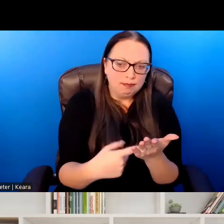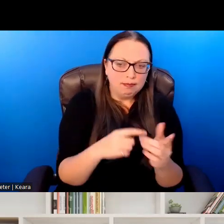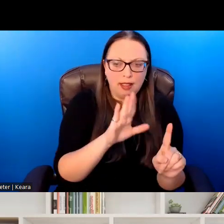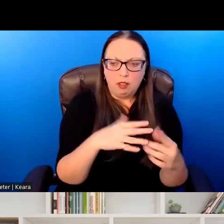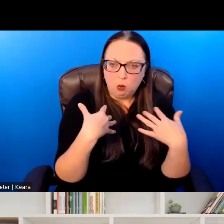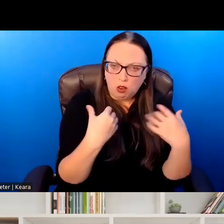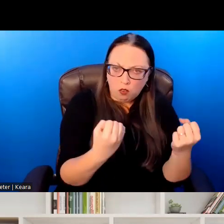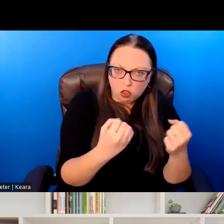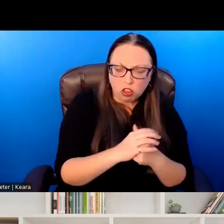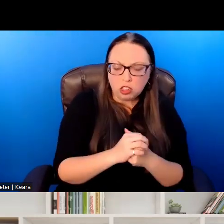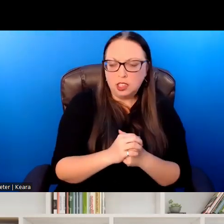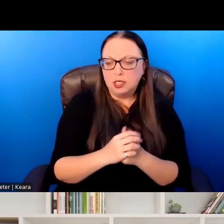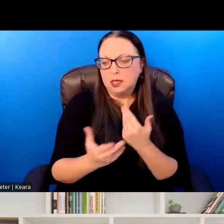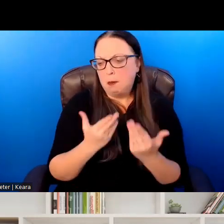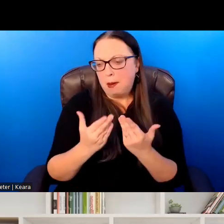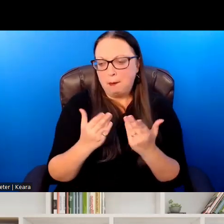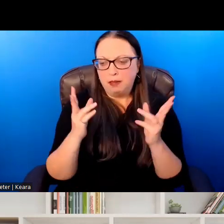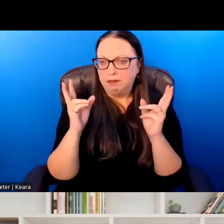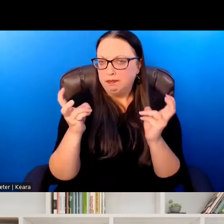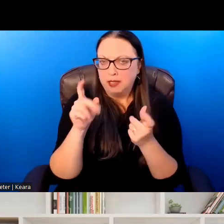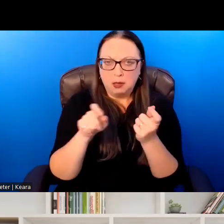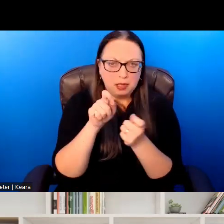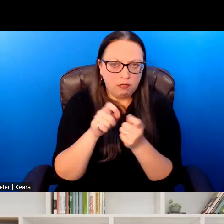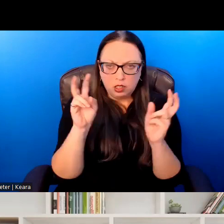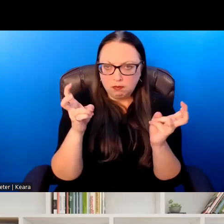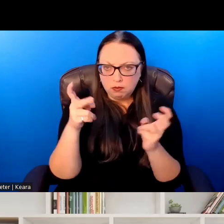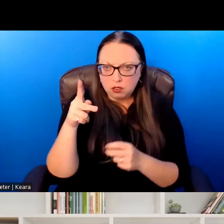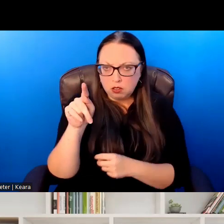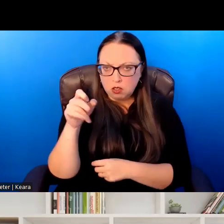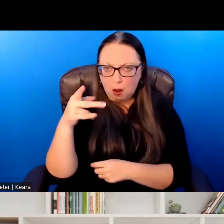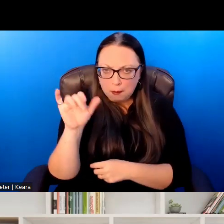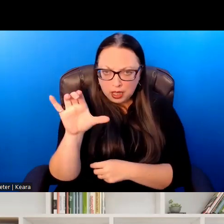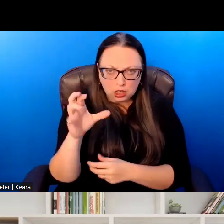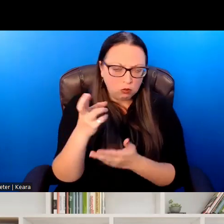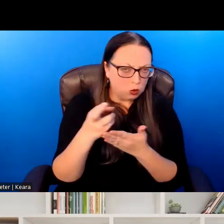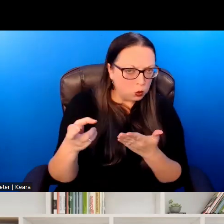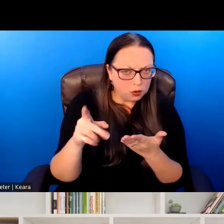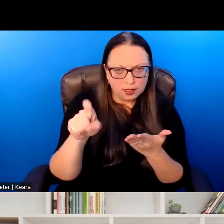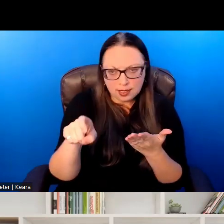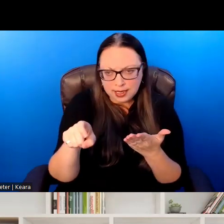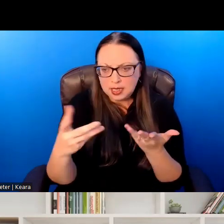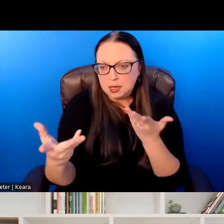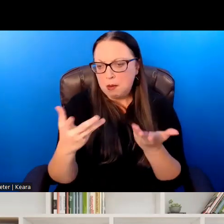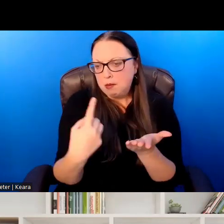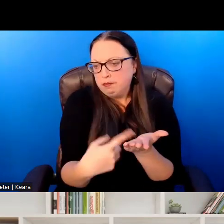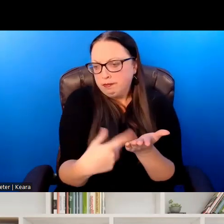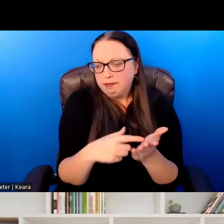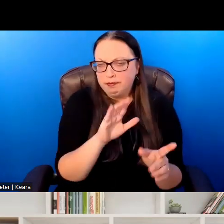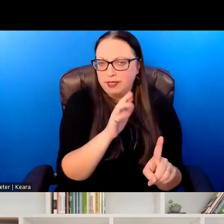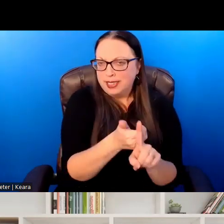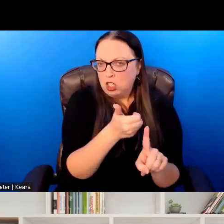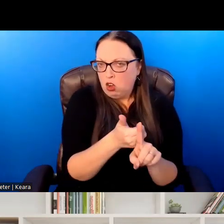can talk about maybe there's a topic where are resources that they can go to. Maybe they want to talk about their